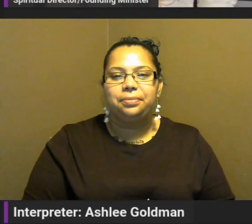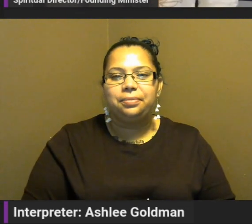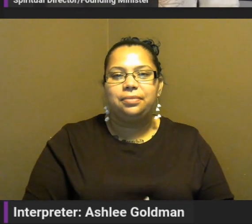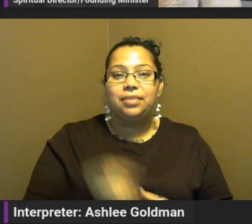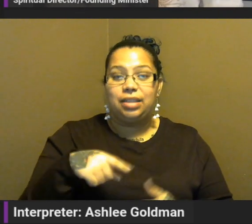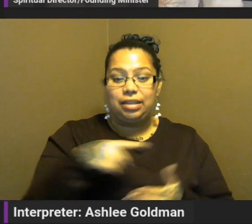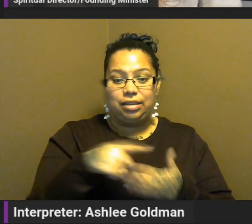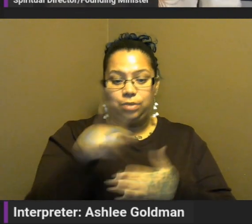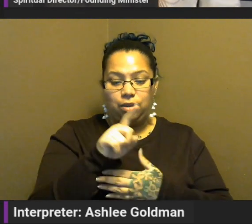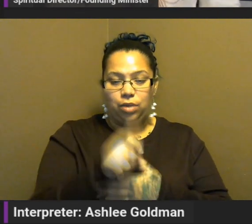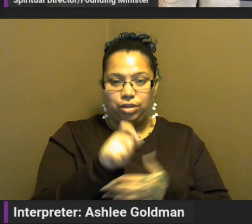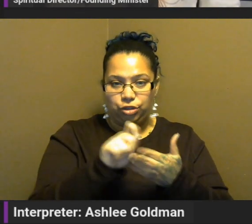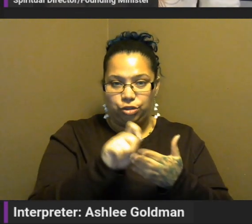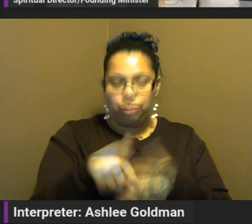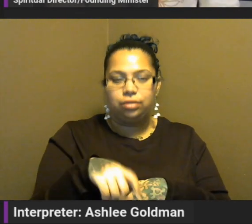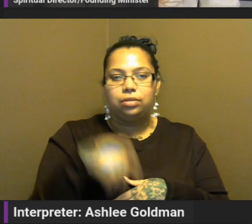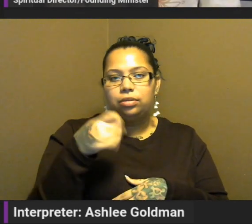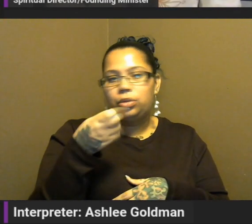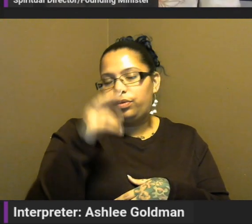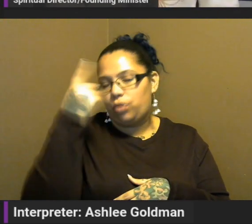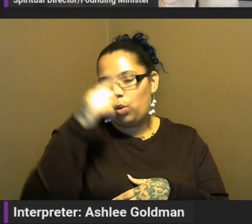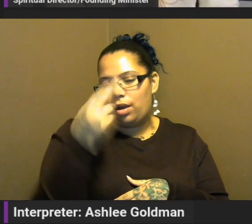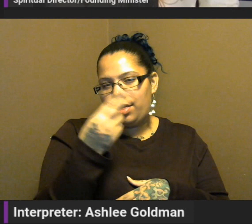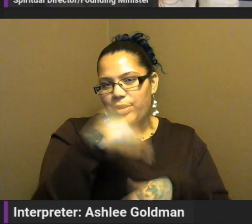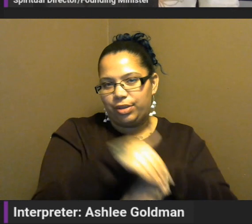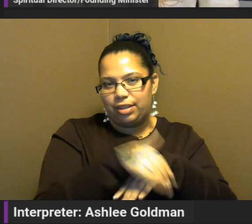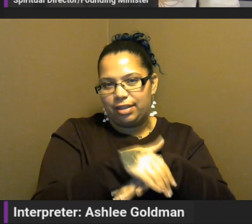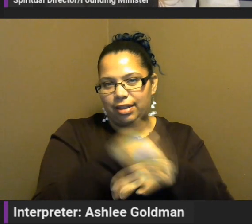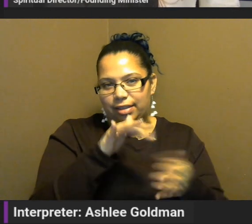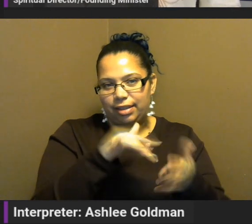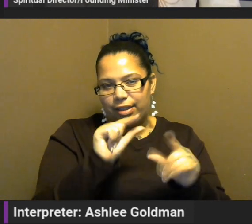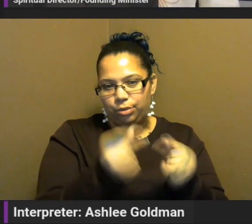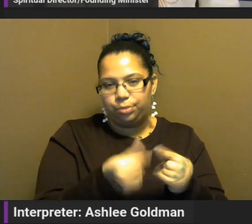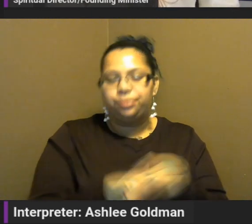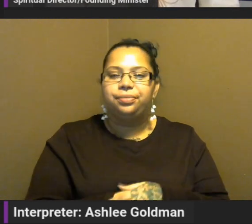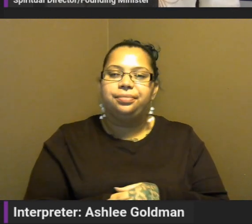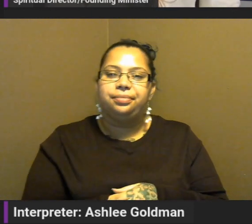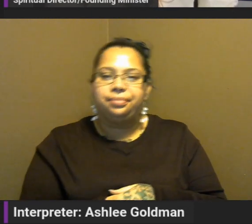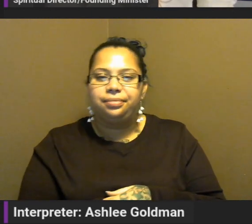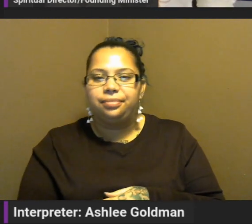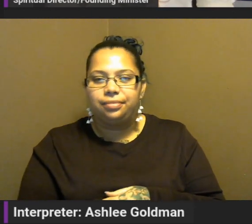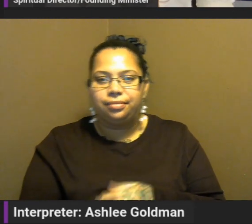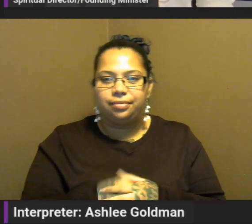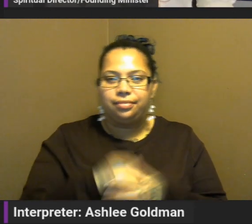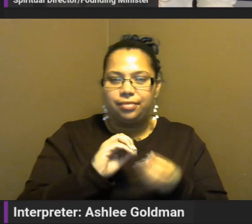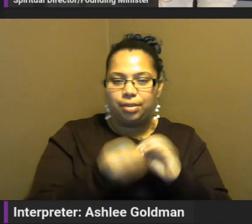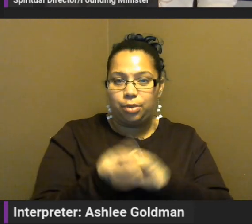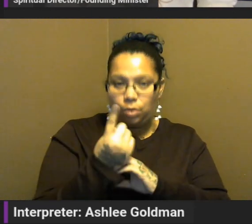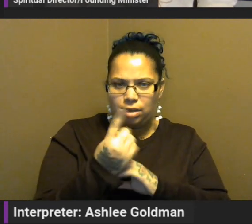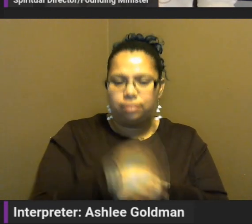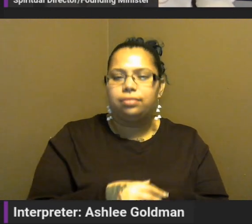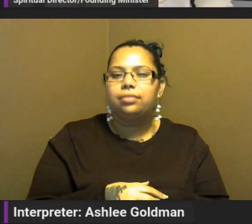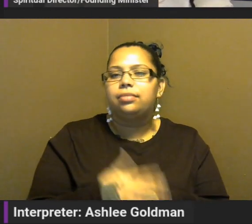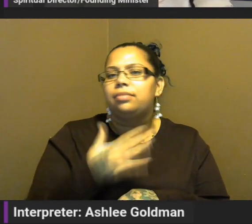questions, or for the Thursday night study group. Where do I let my light shine, and where do